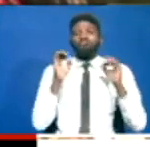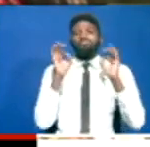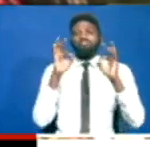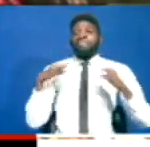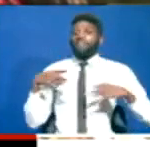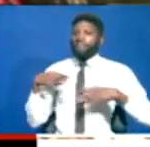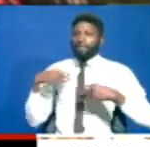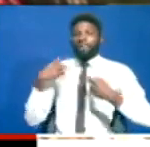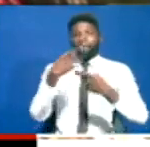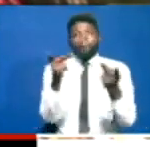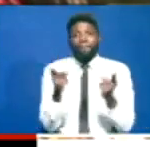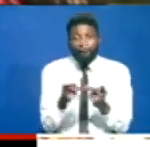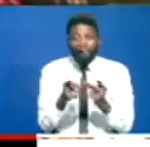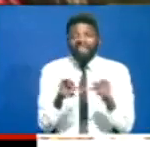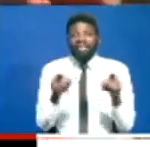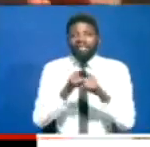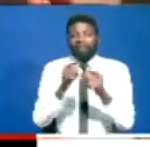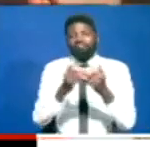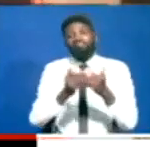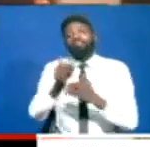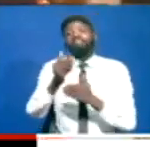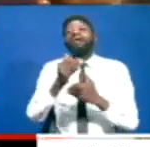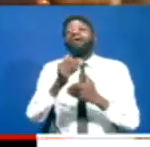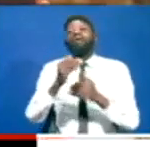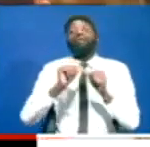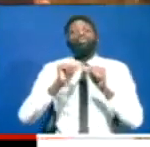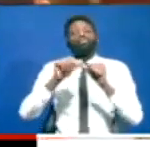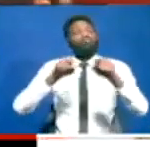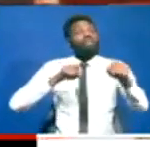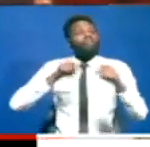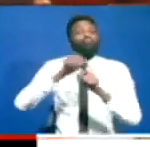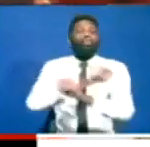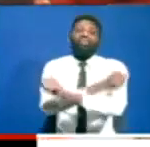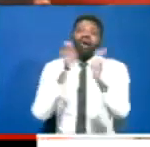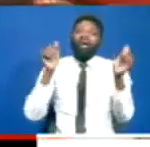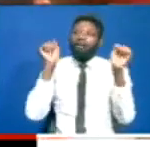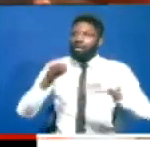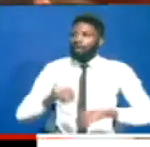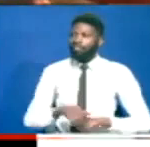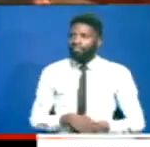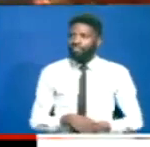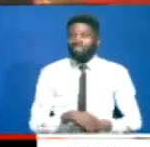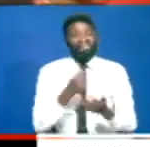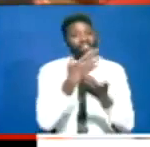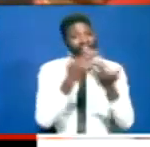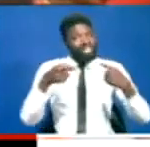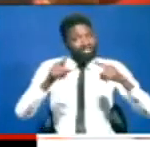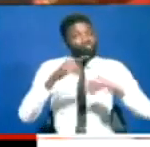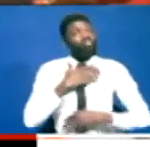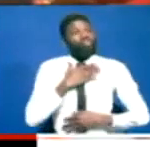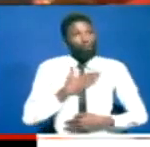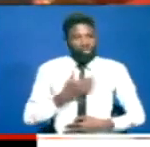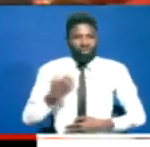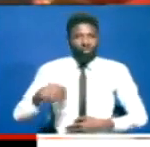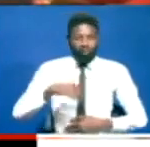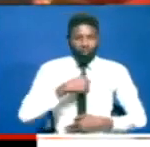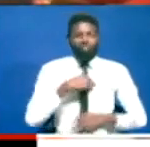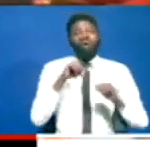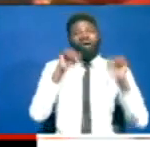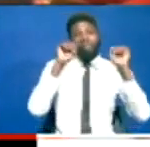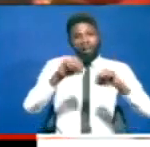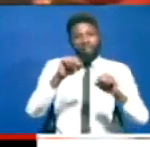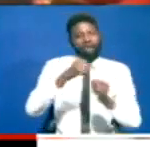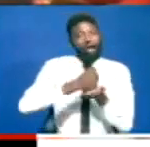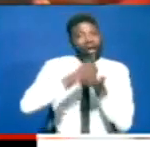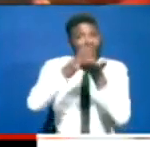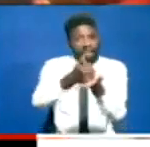this ensures sustainable management. Ile vitu mnataka hapo na tunaweza kuwasaidia, kama ni kugrade